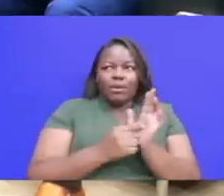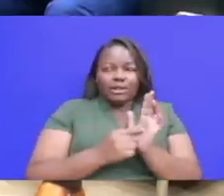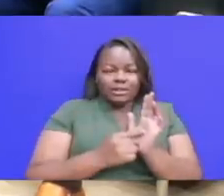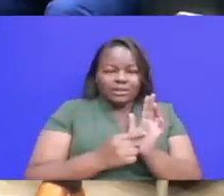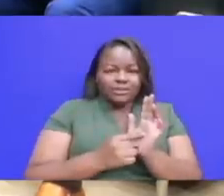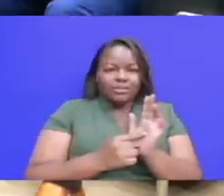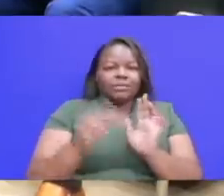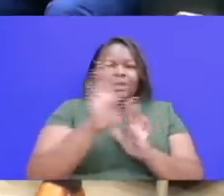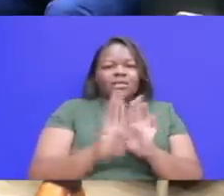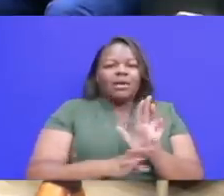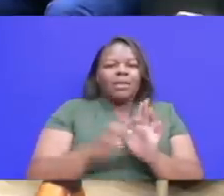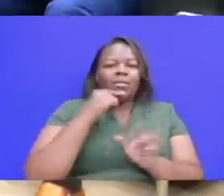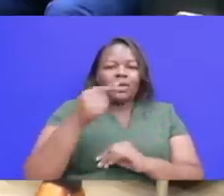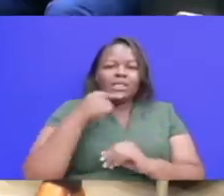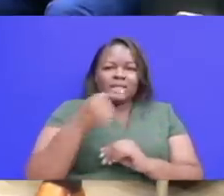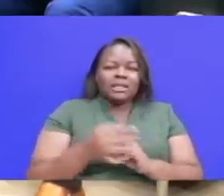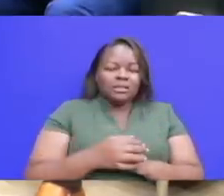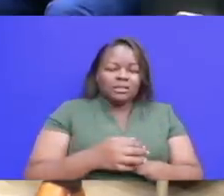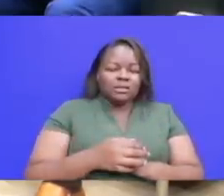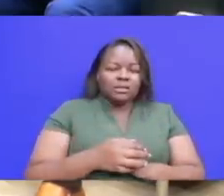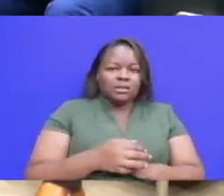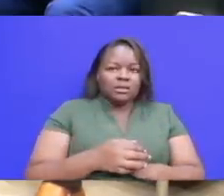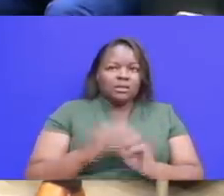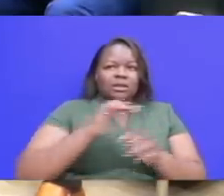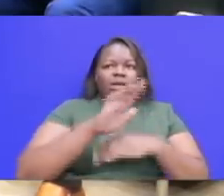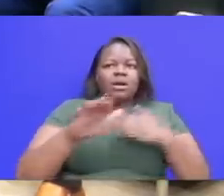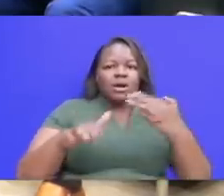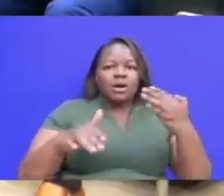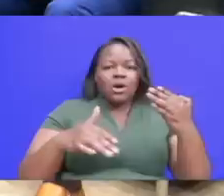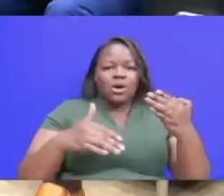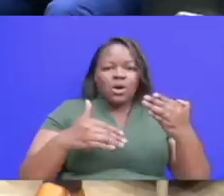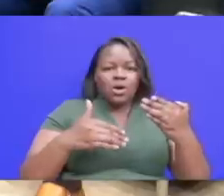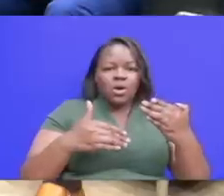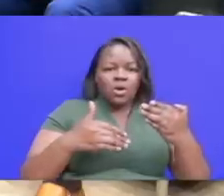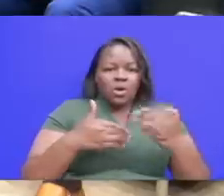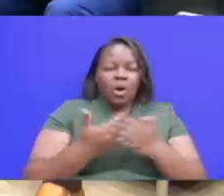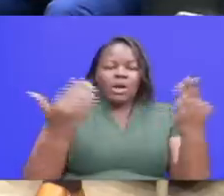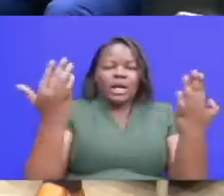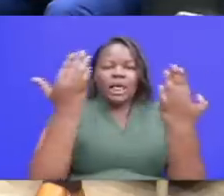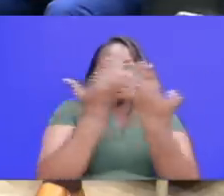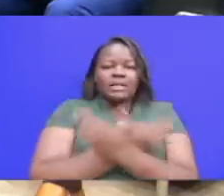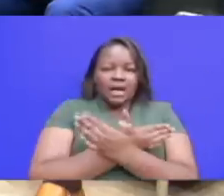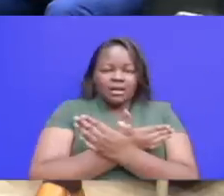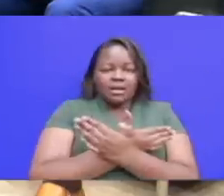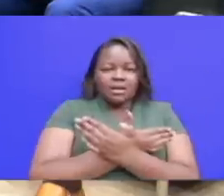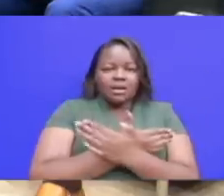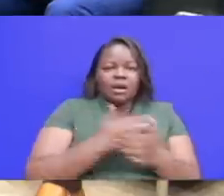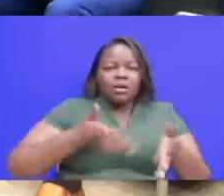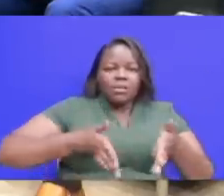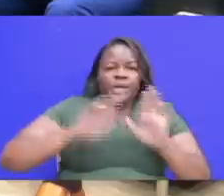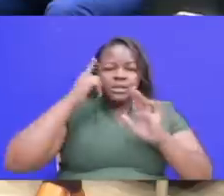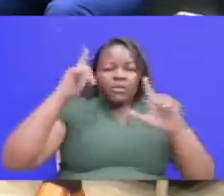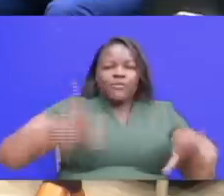the Bible records all the dark, even the dark parts of the